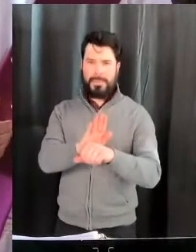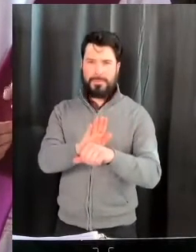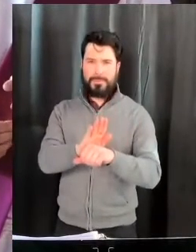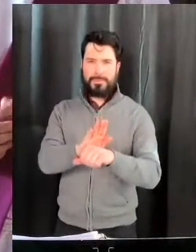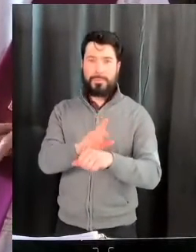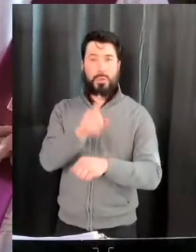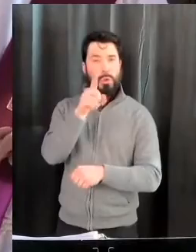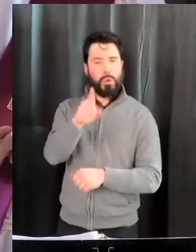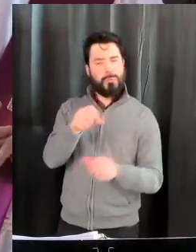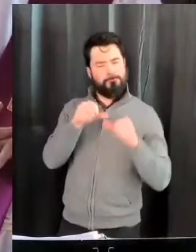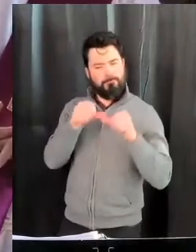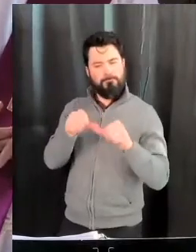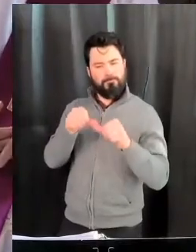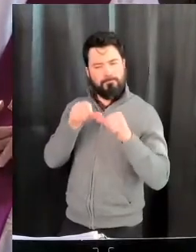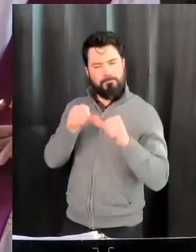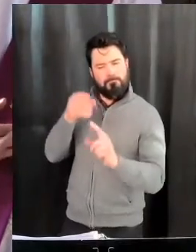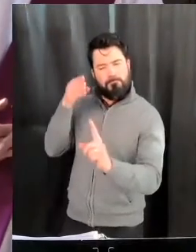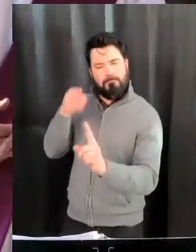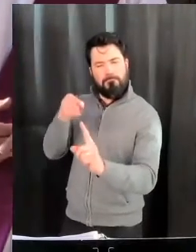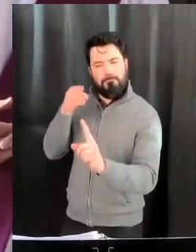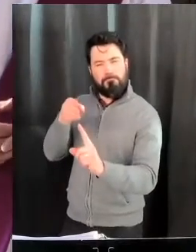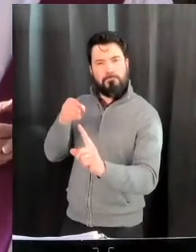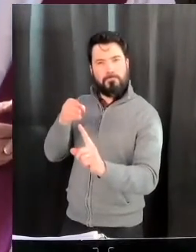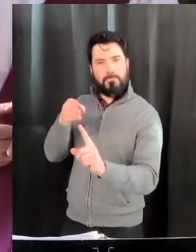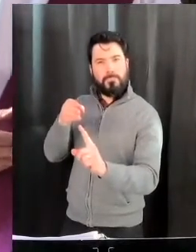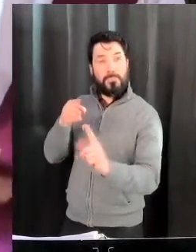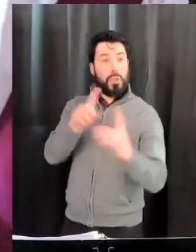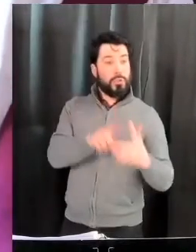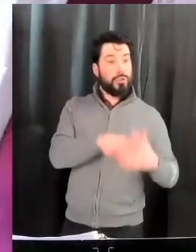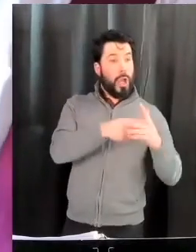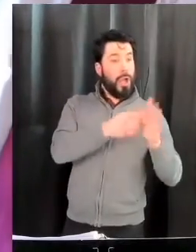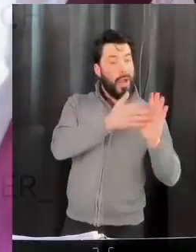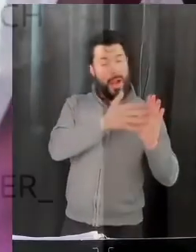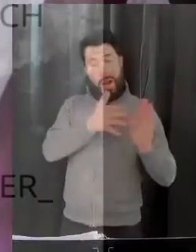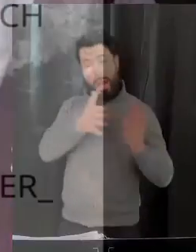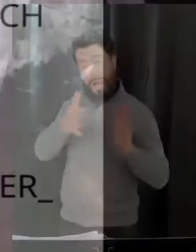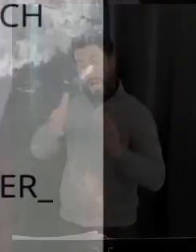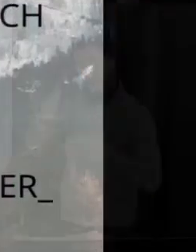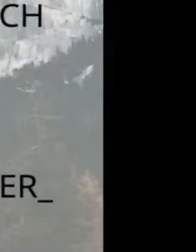you will be a different person than you were when you started.